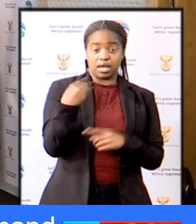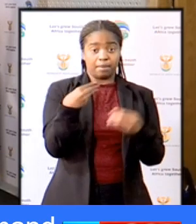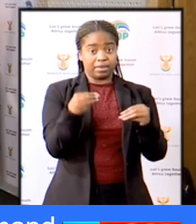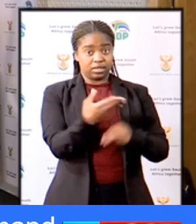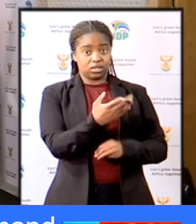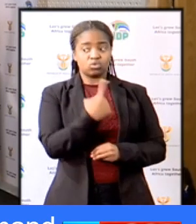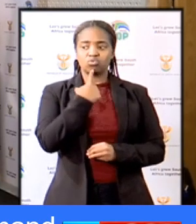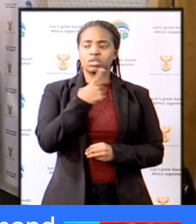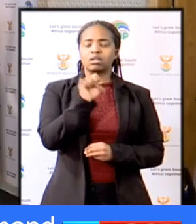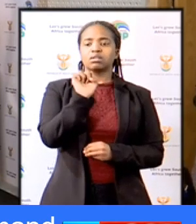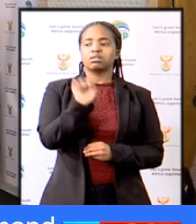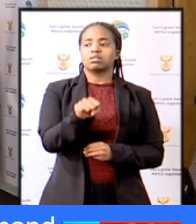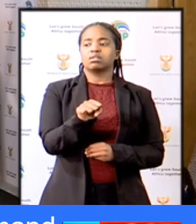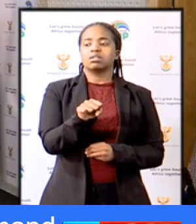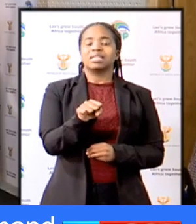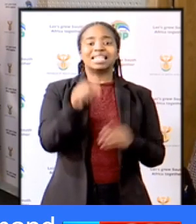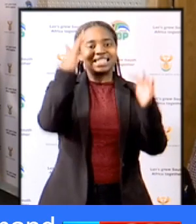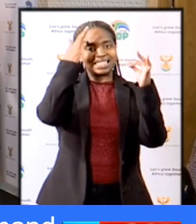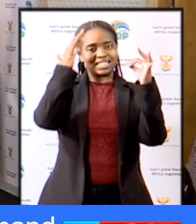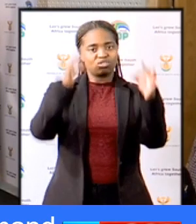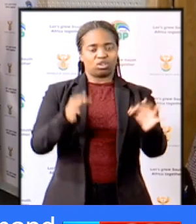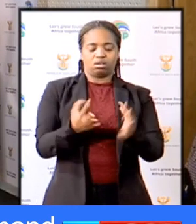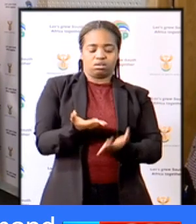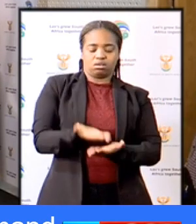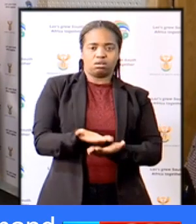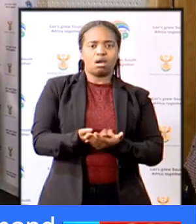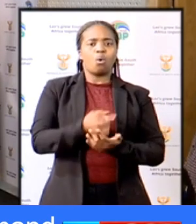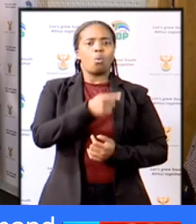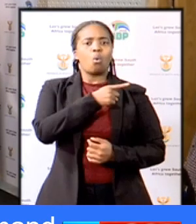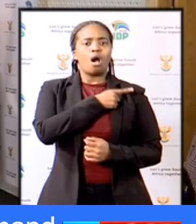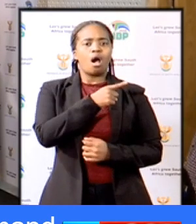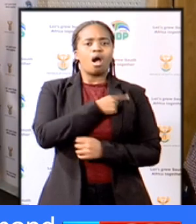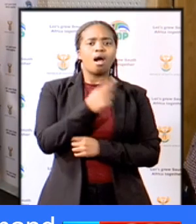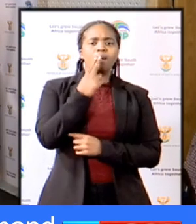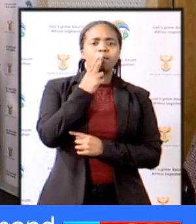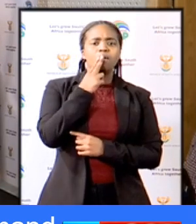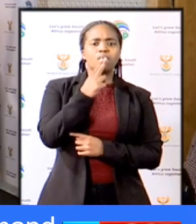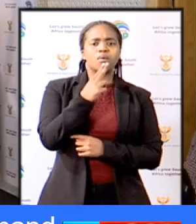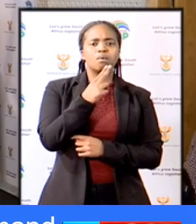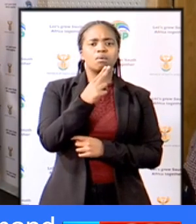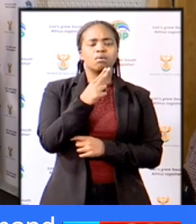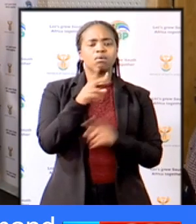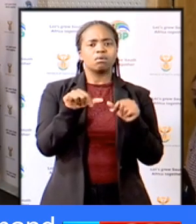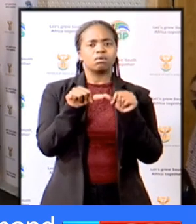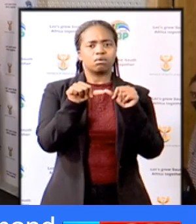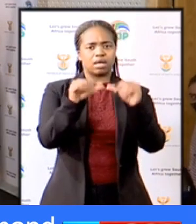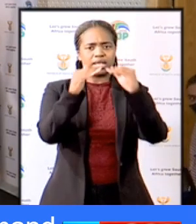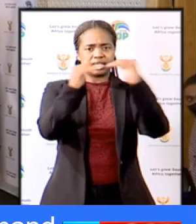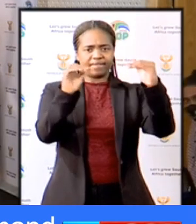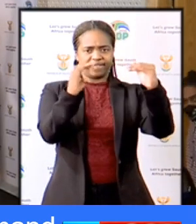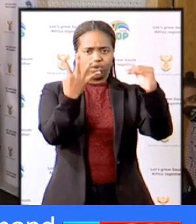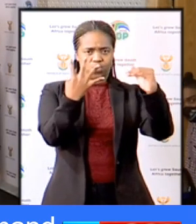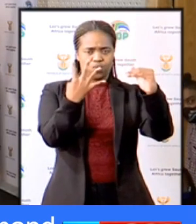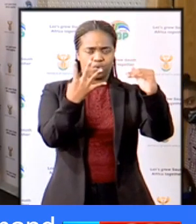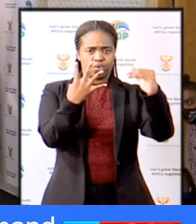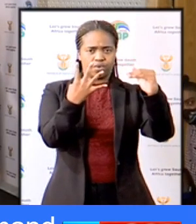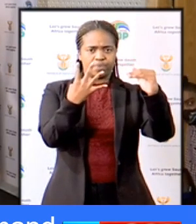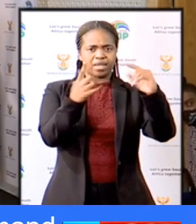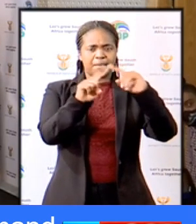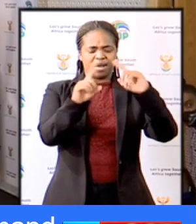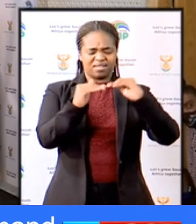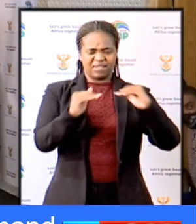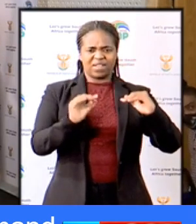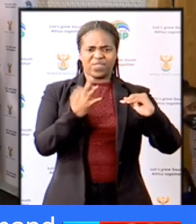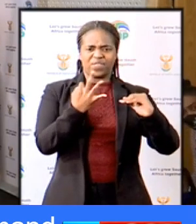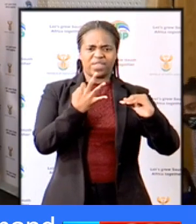have made the record of the decision available as to why the ban on tobacco sales was extended on level 4. But what